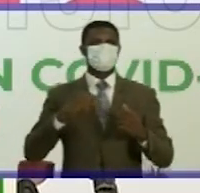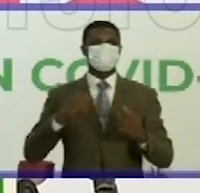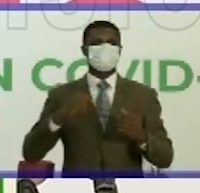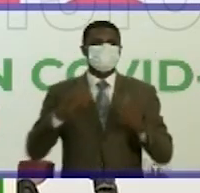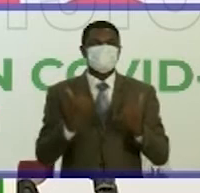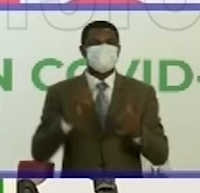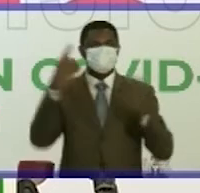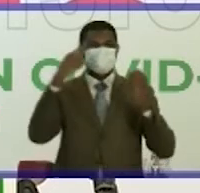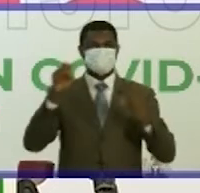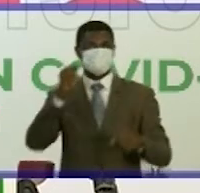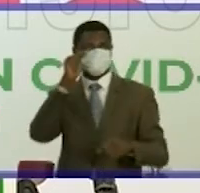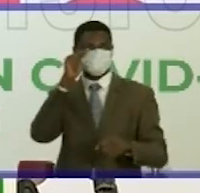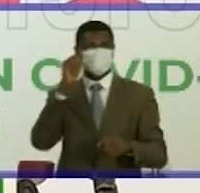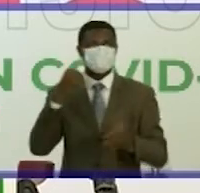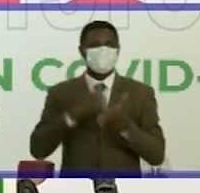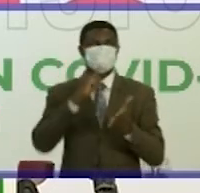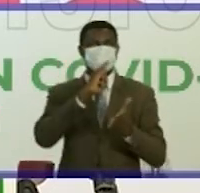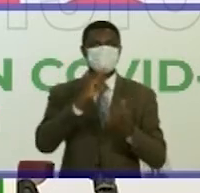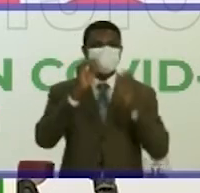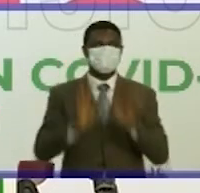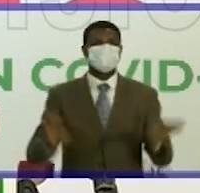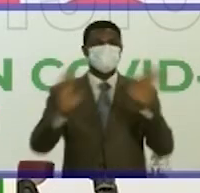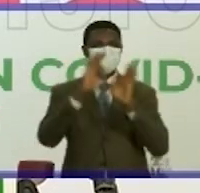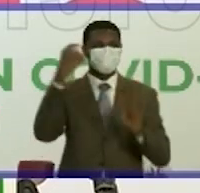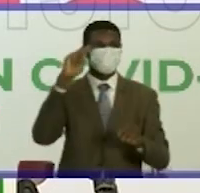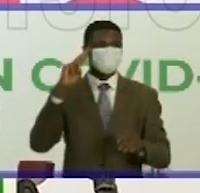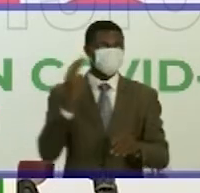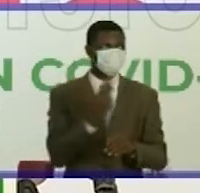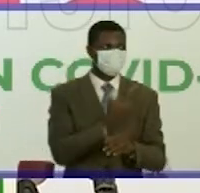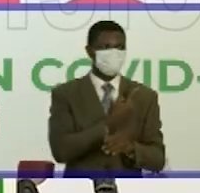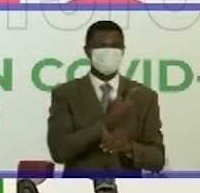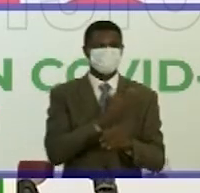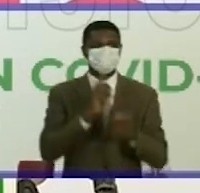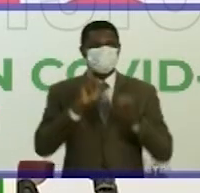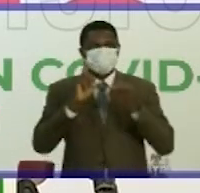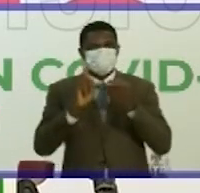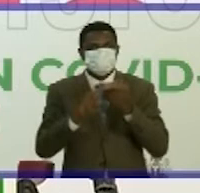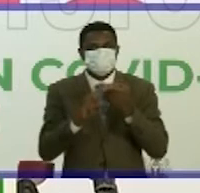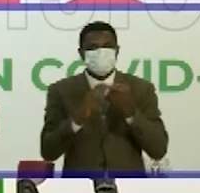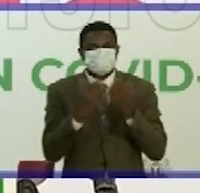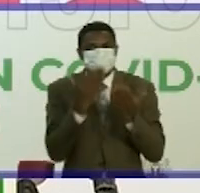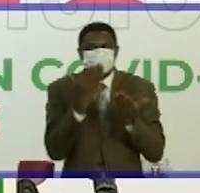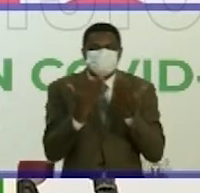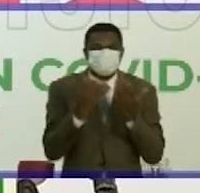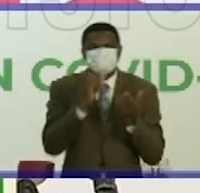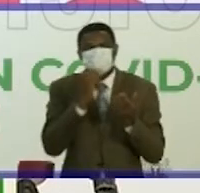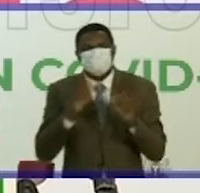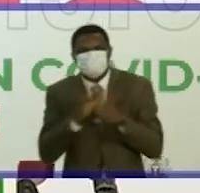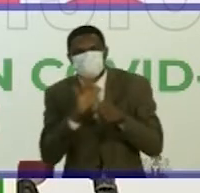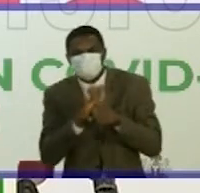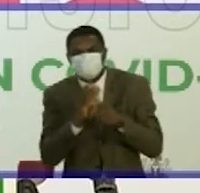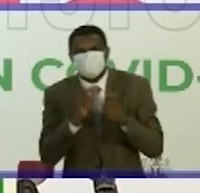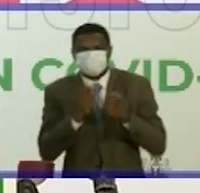Nigeria, it is important to ensure that restrictions are not completely relaxed in order to